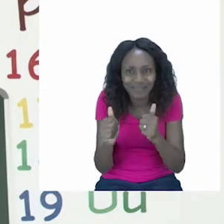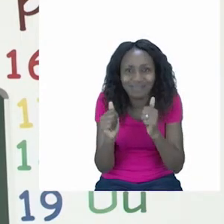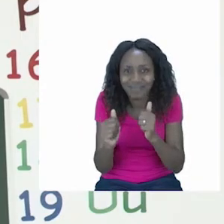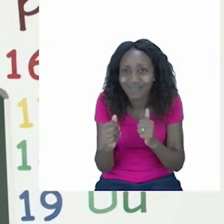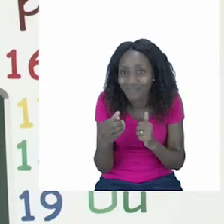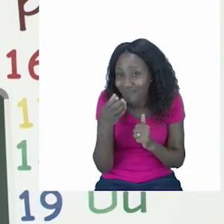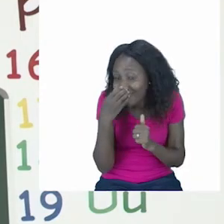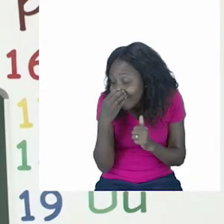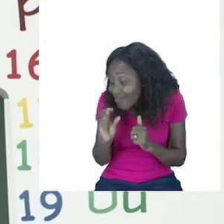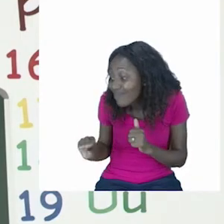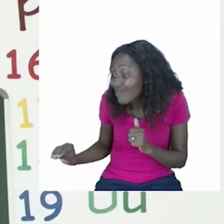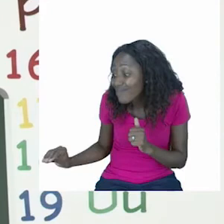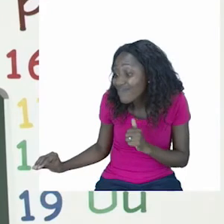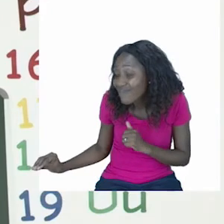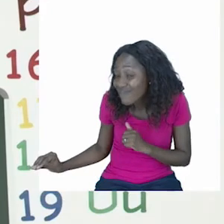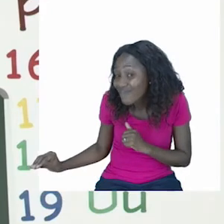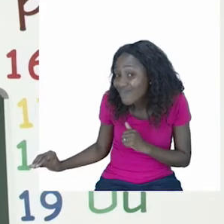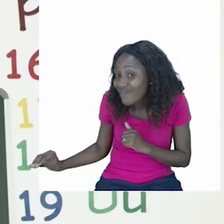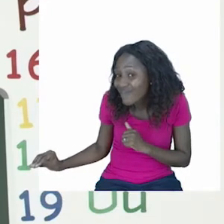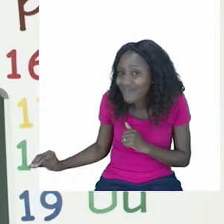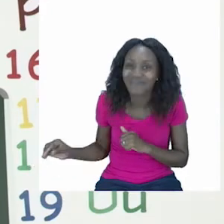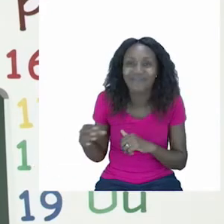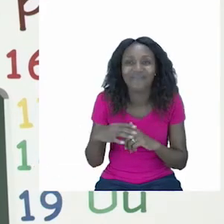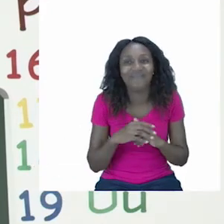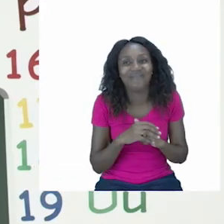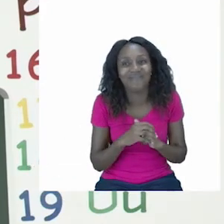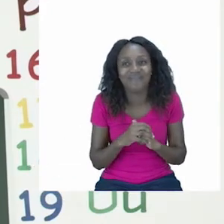There you go, Yoshi. Yum, yum, yum, yum, yum, yum.